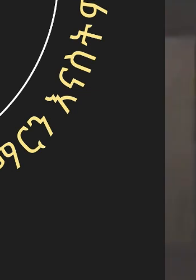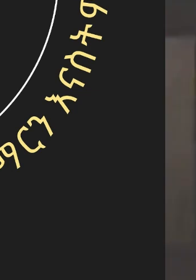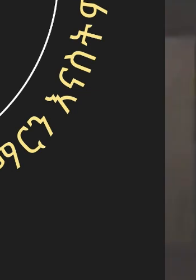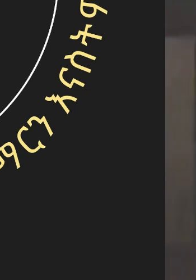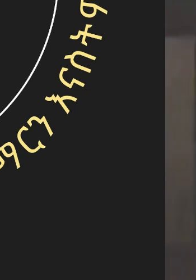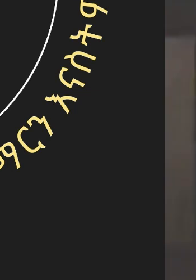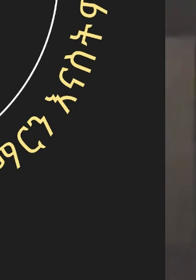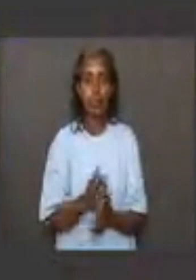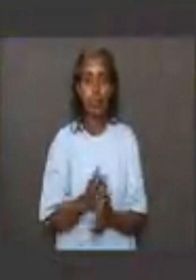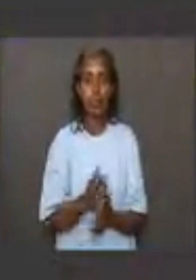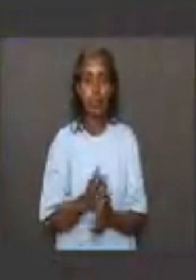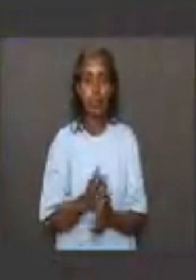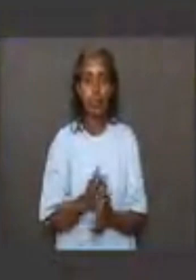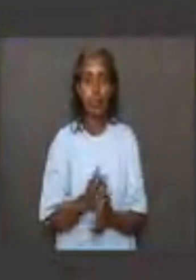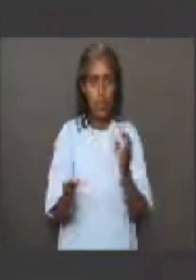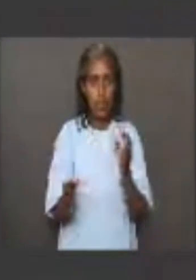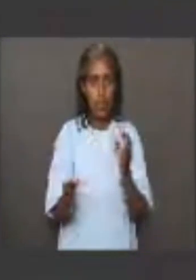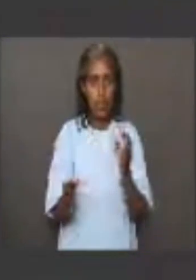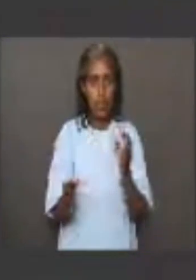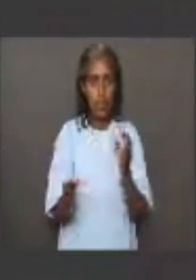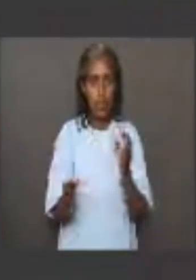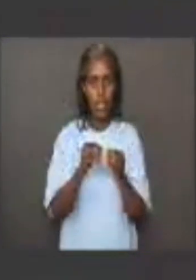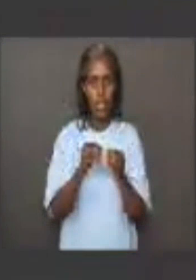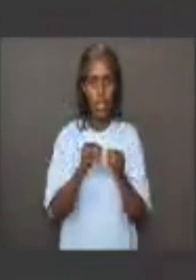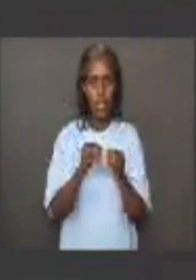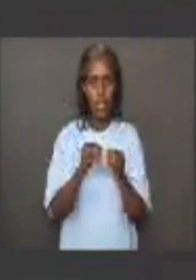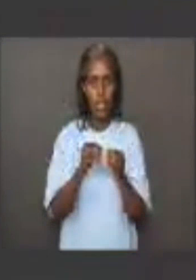If you add, subtract,